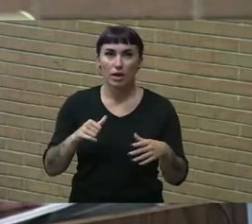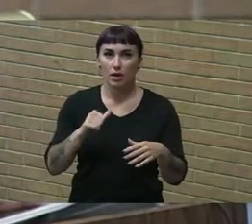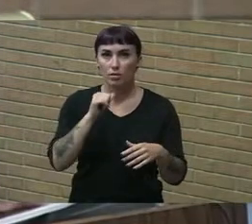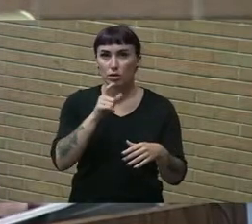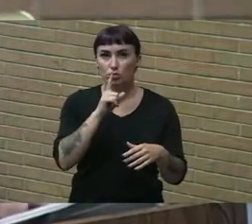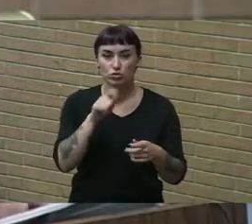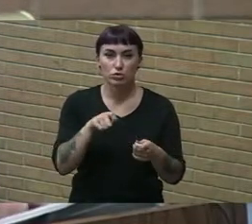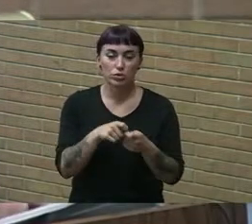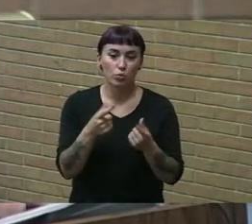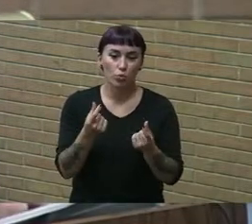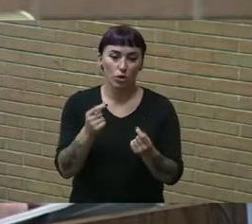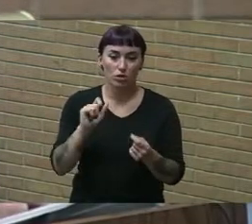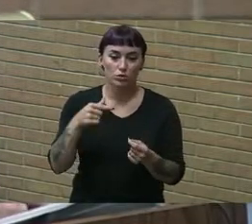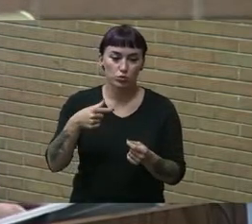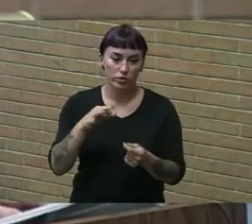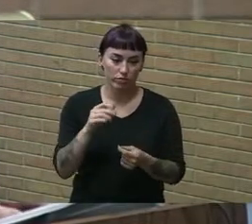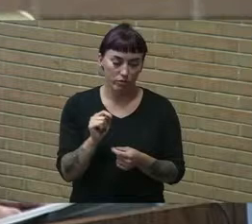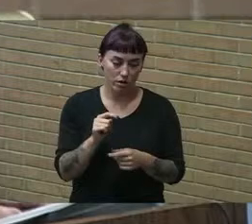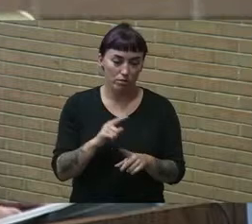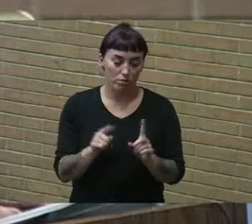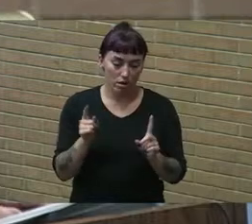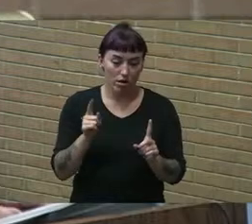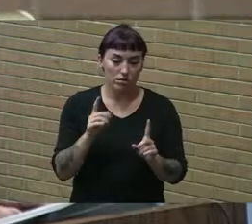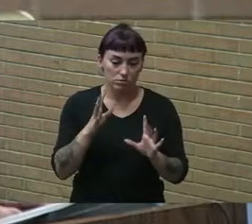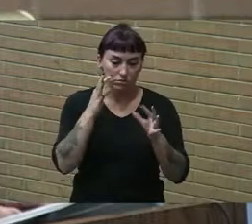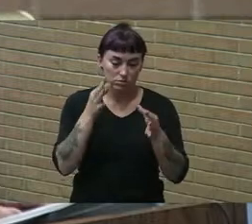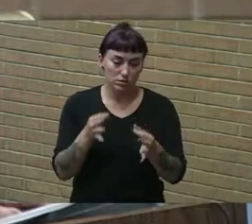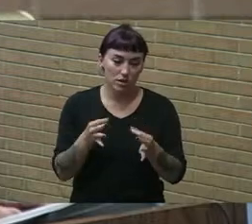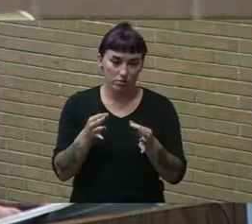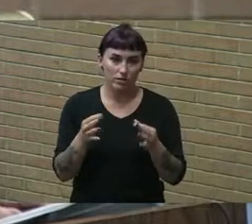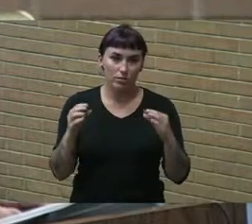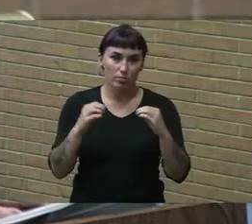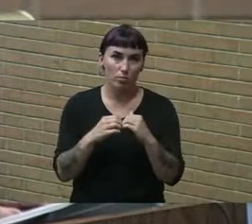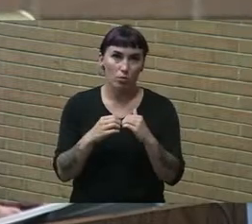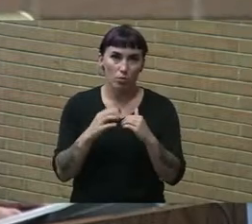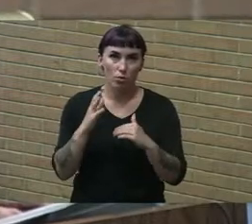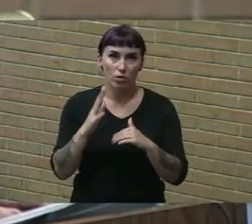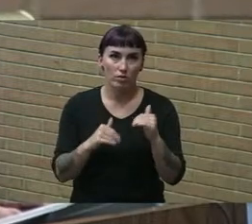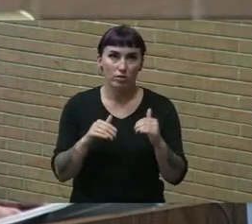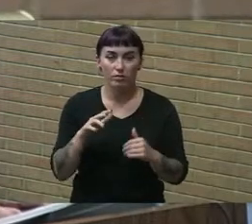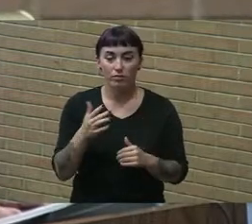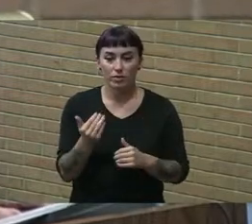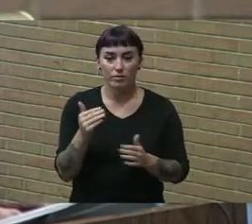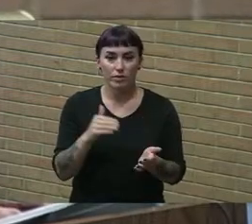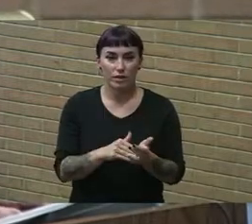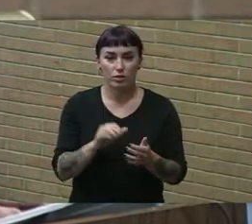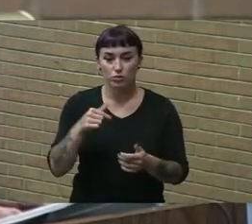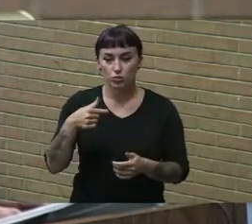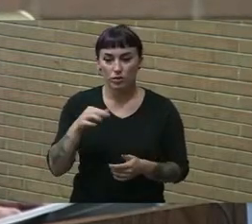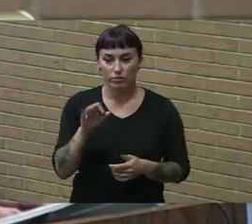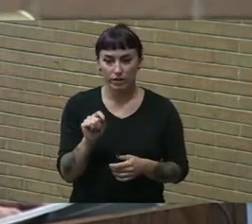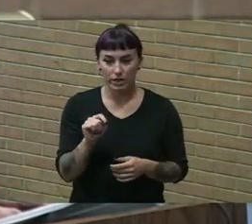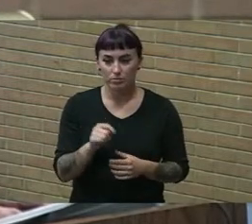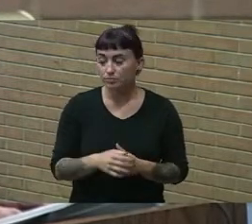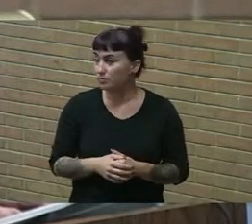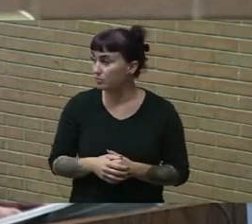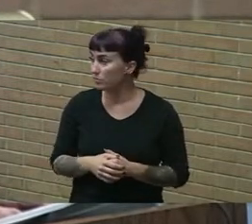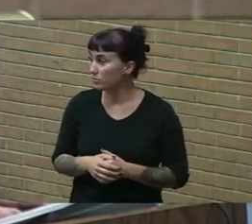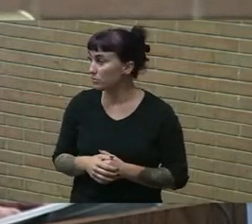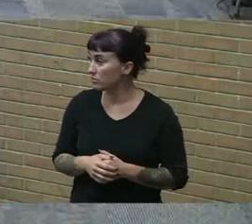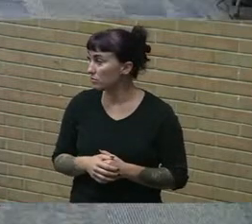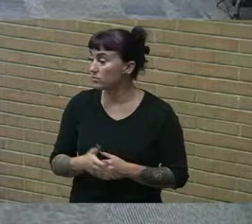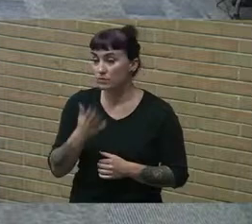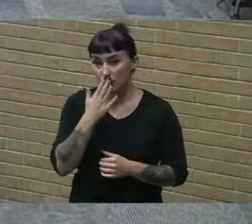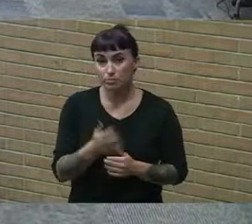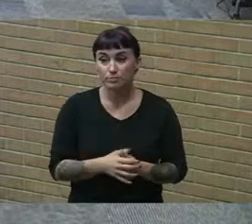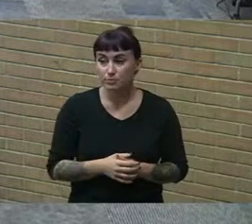sure exactly what the square footage is, but it's certainly far more than the 15,000 square feet that we are looking for.